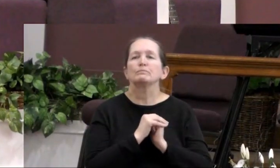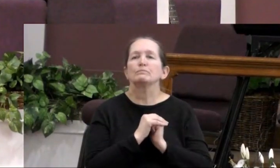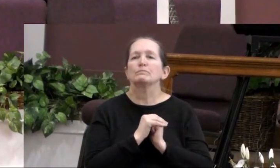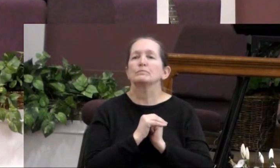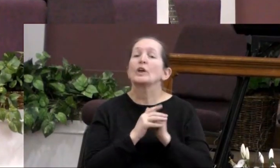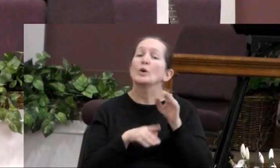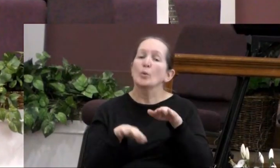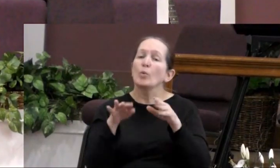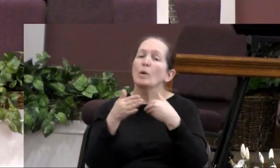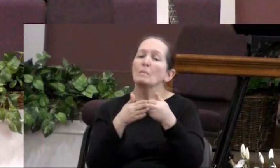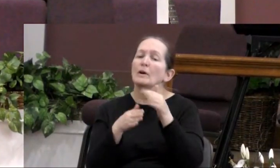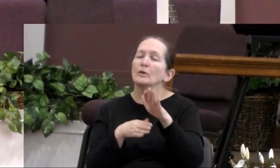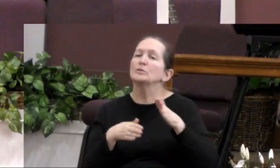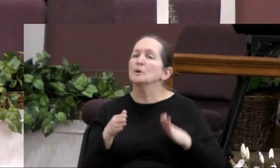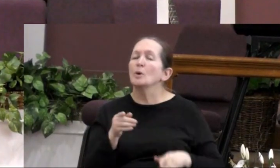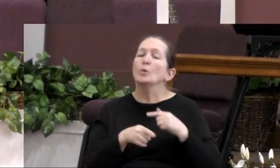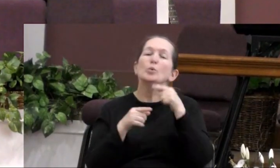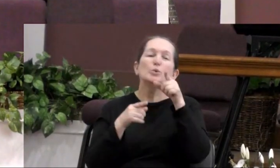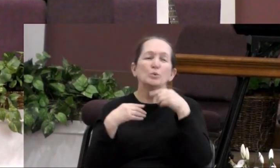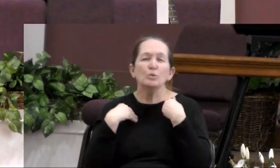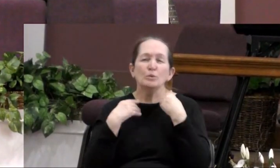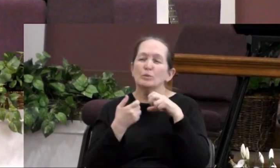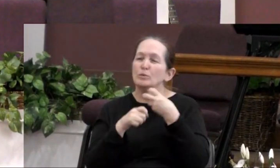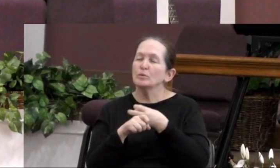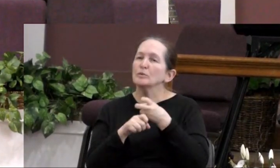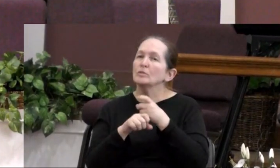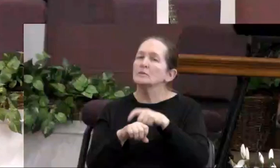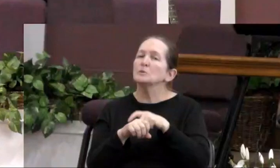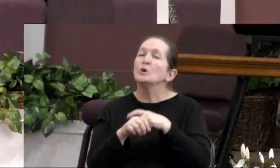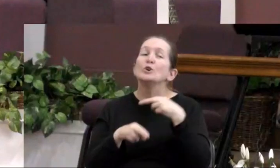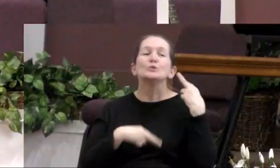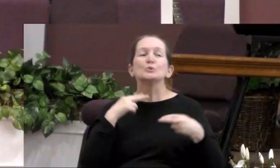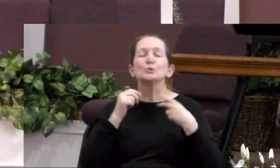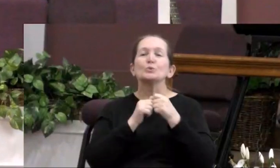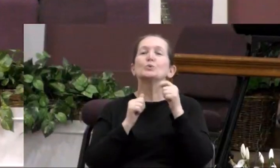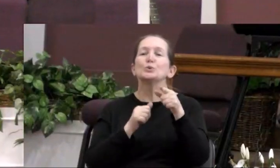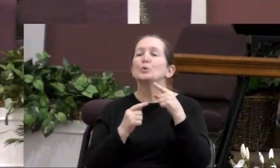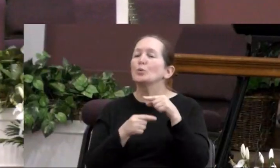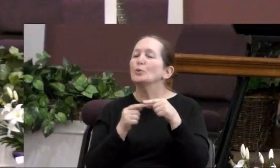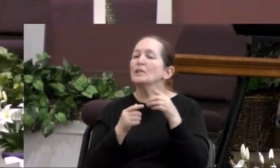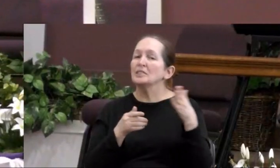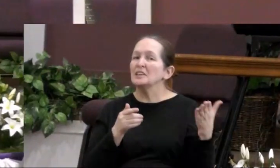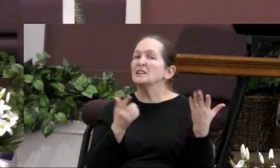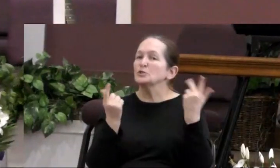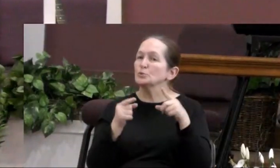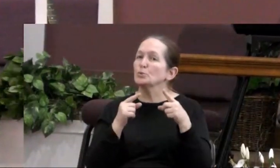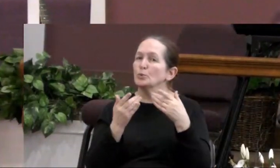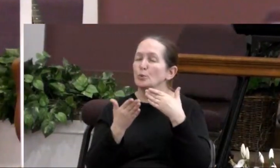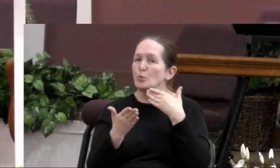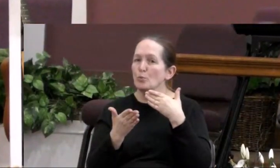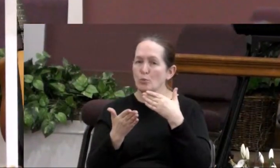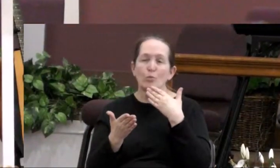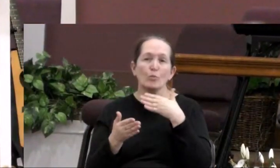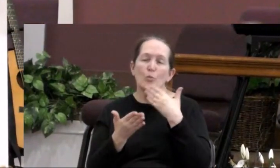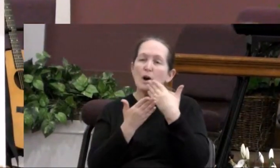to walk by your side when you're going through difficult times, to rejoice with you when things are going well.